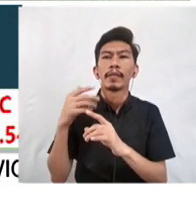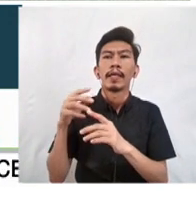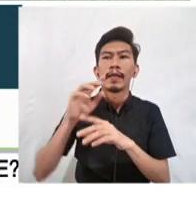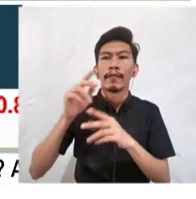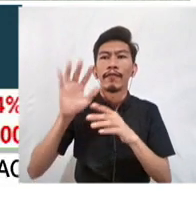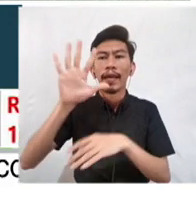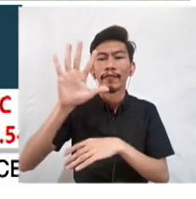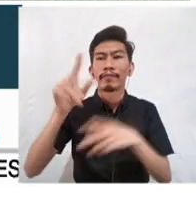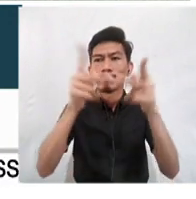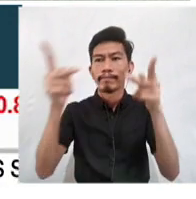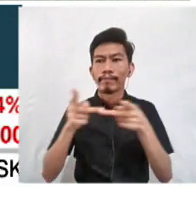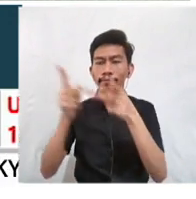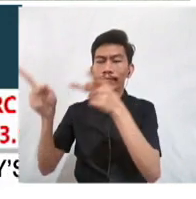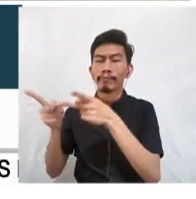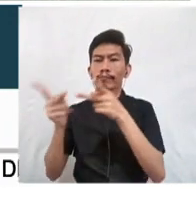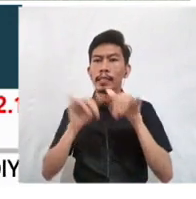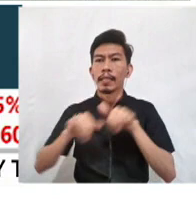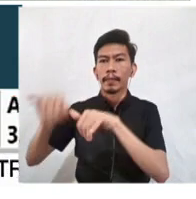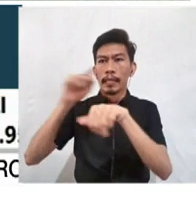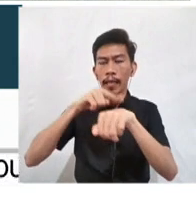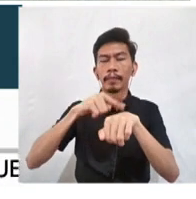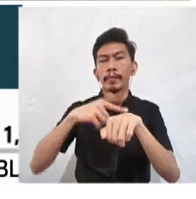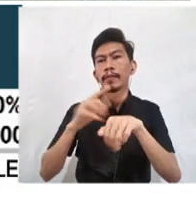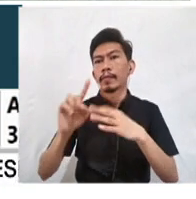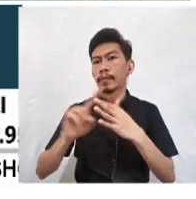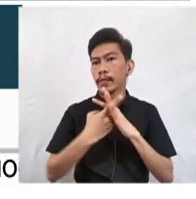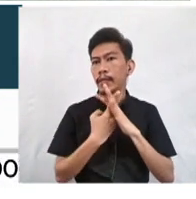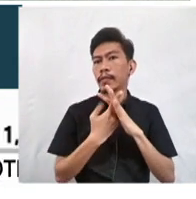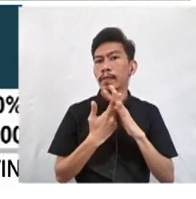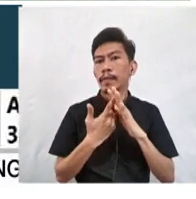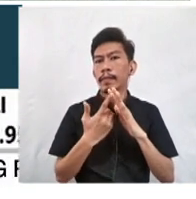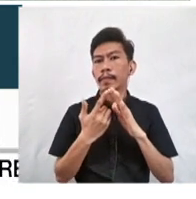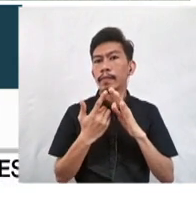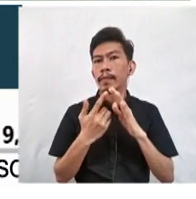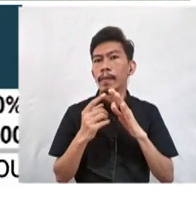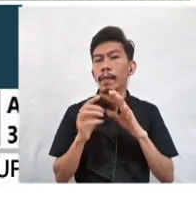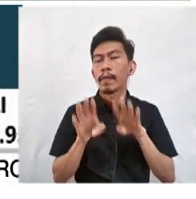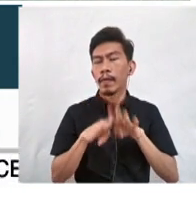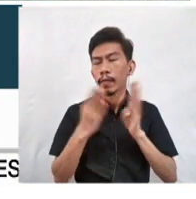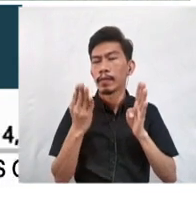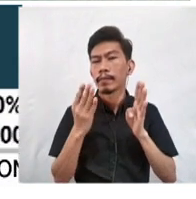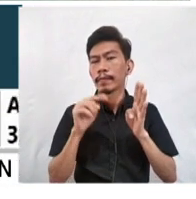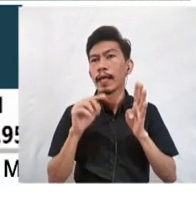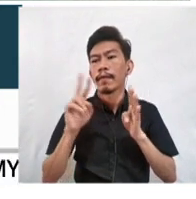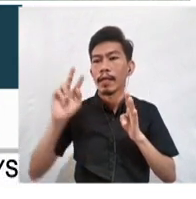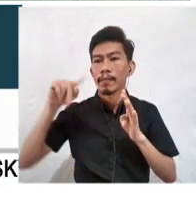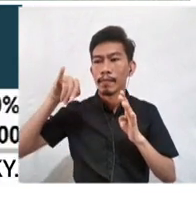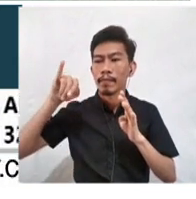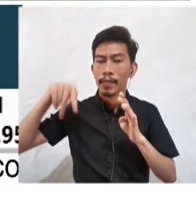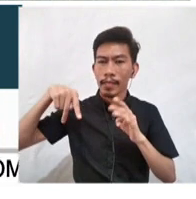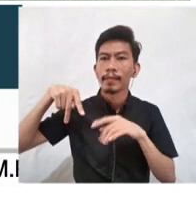So the principal launching area where our VIP guests will be physically